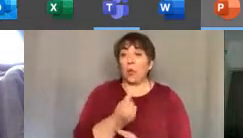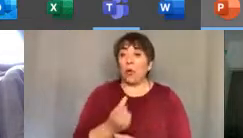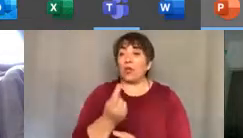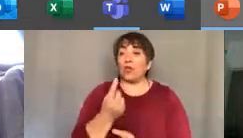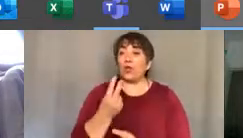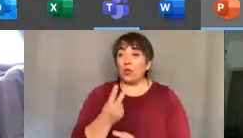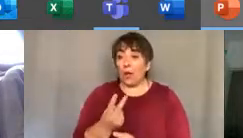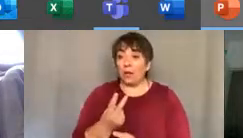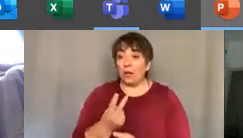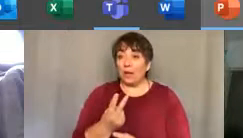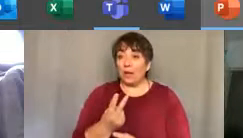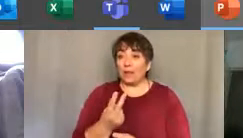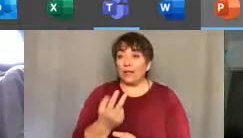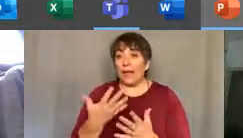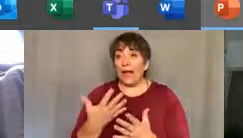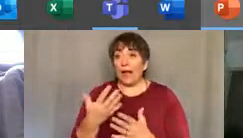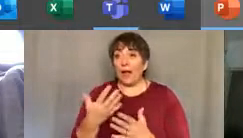Line.